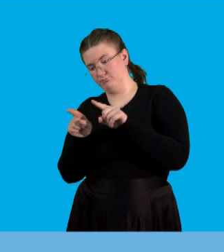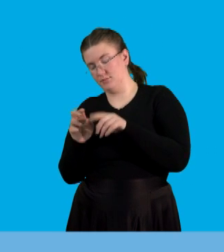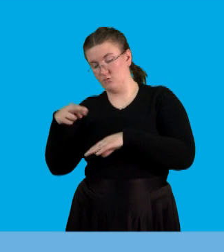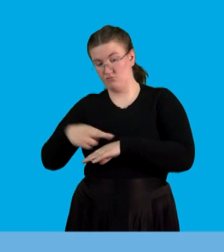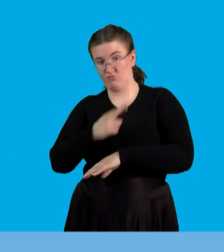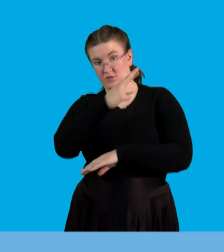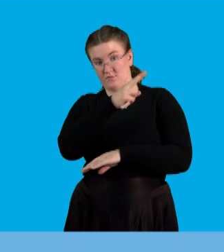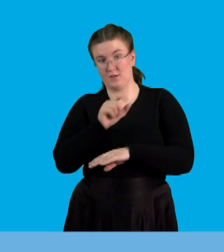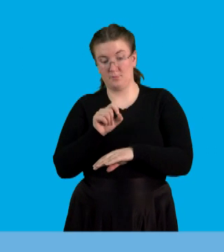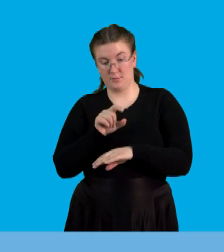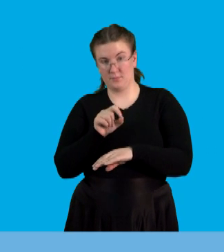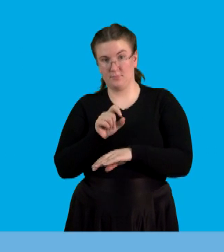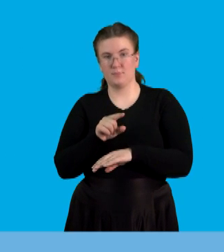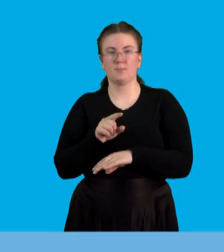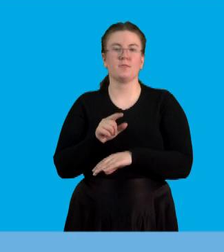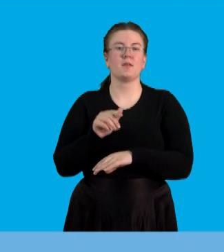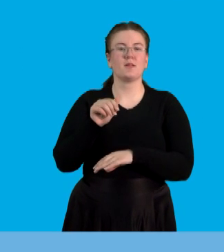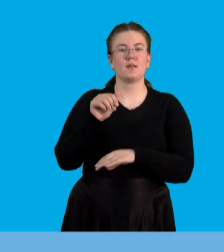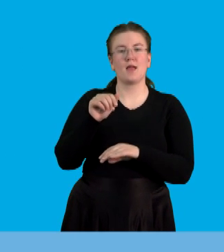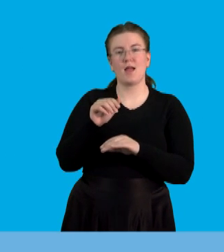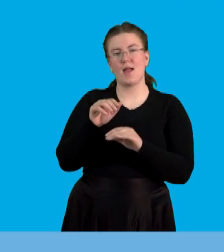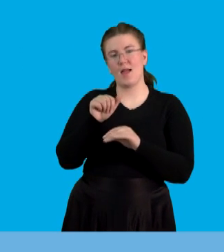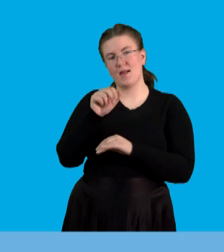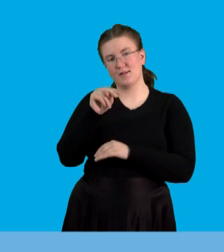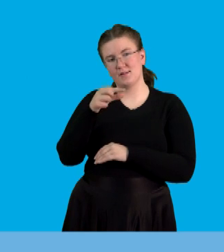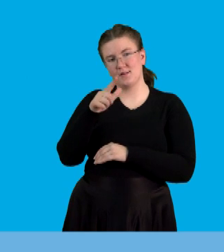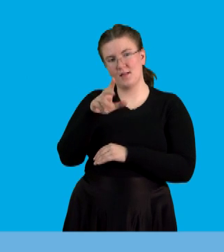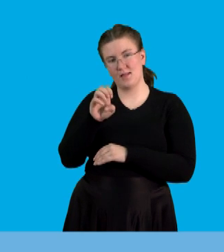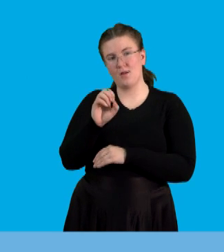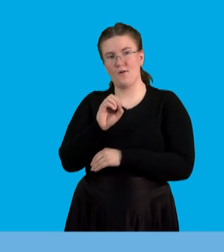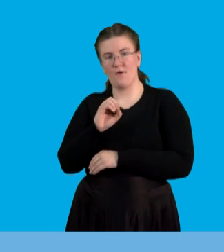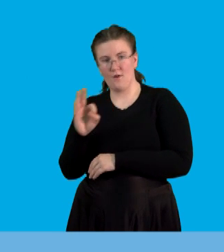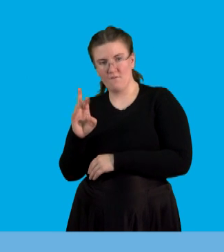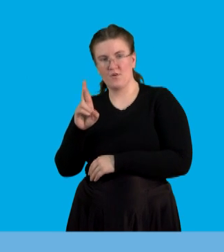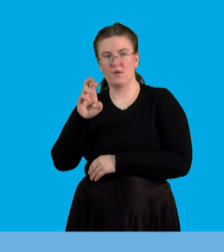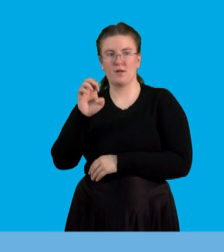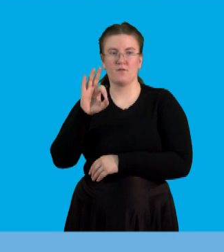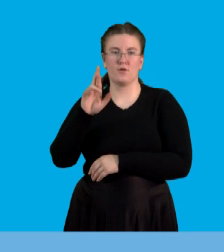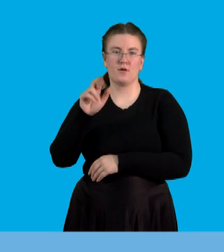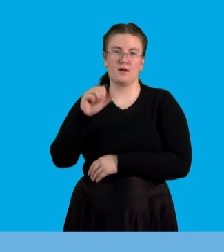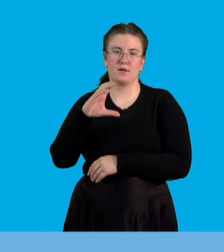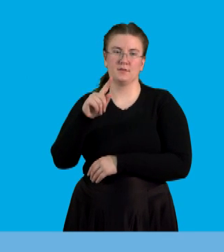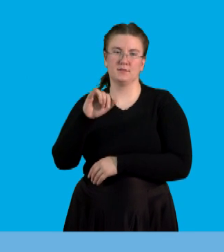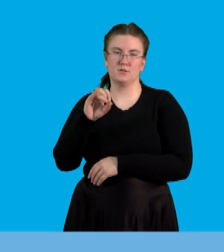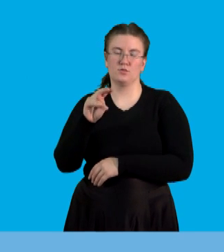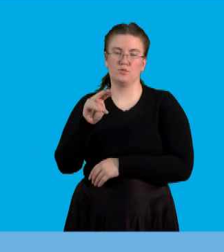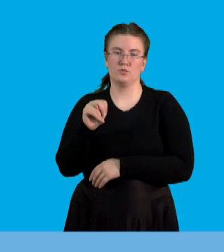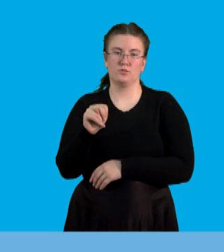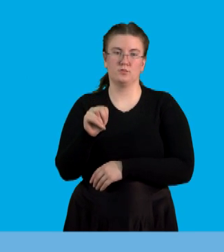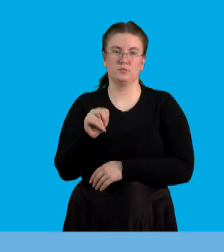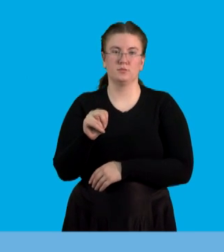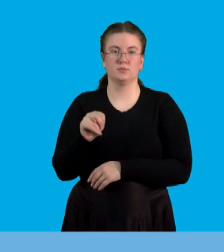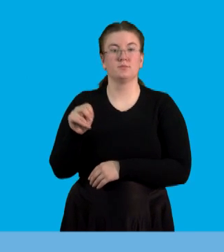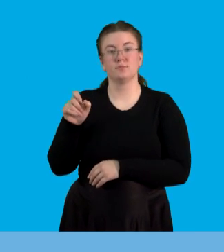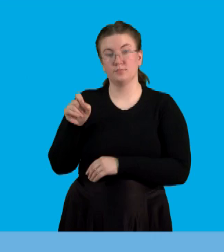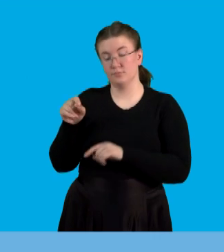is called your the angle of reflection. So the angle between the normal and the incident ray